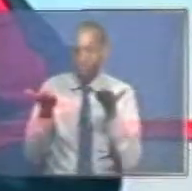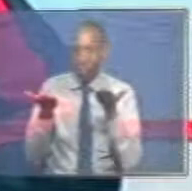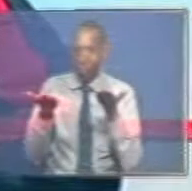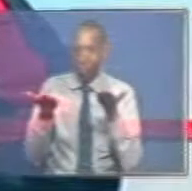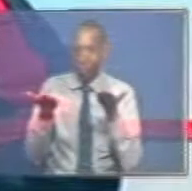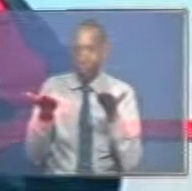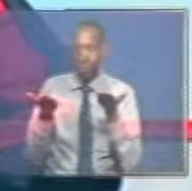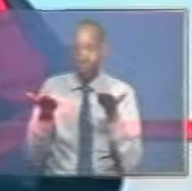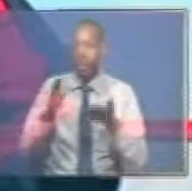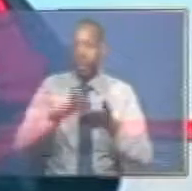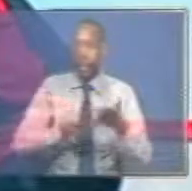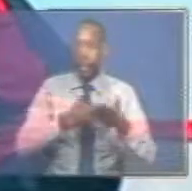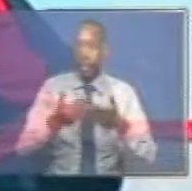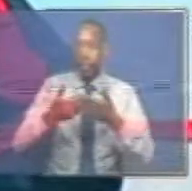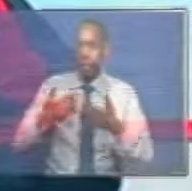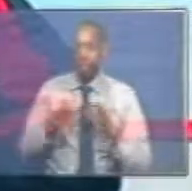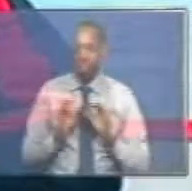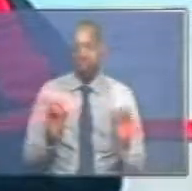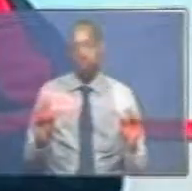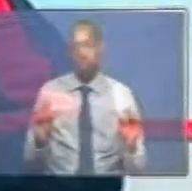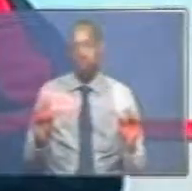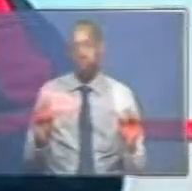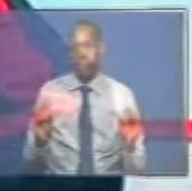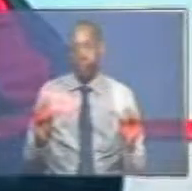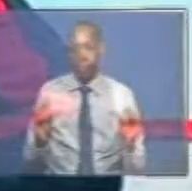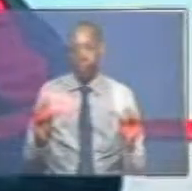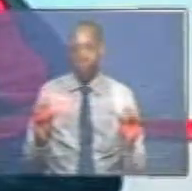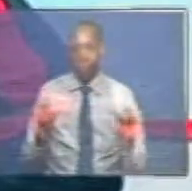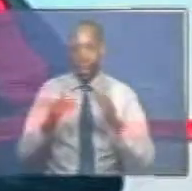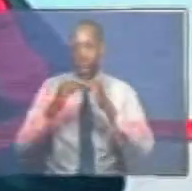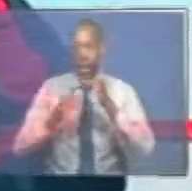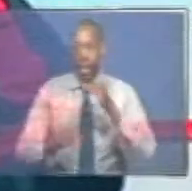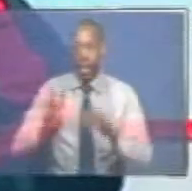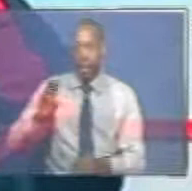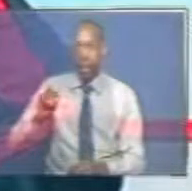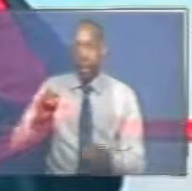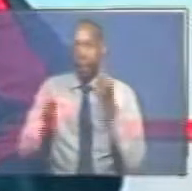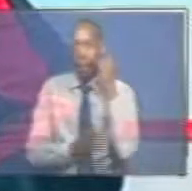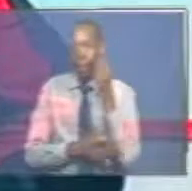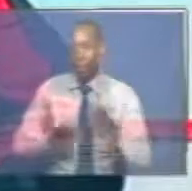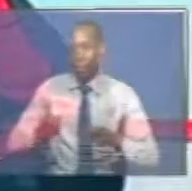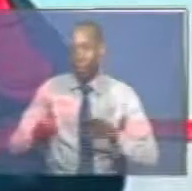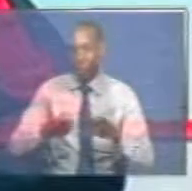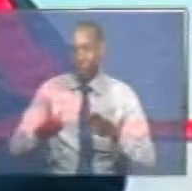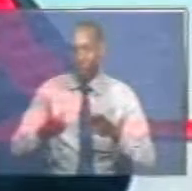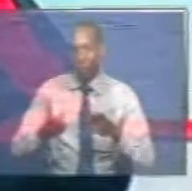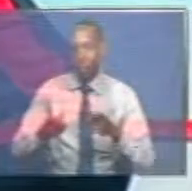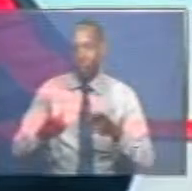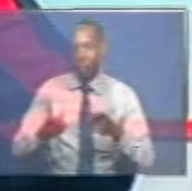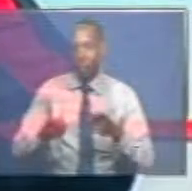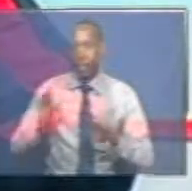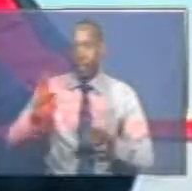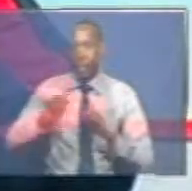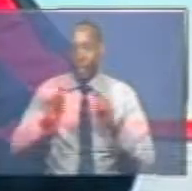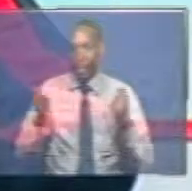see, the structures were not there. The under 20 was poorly managed. Only like three teams